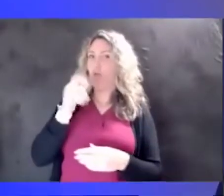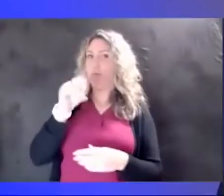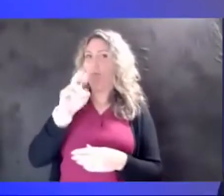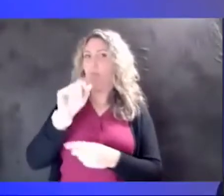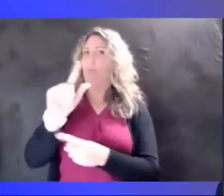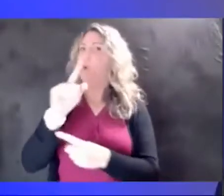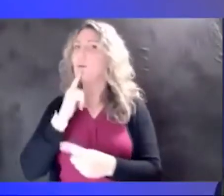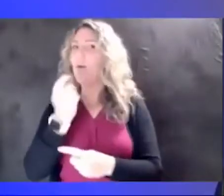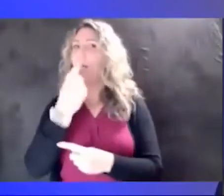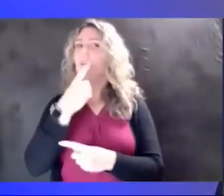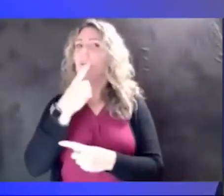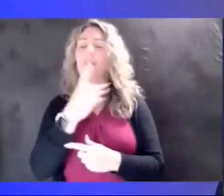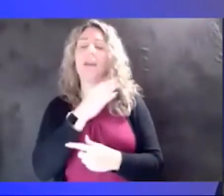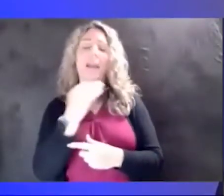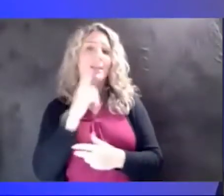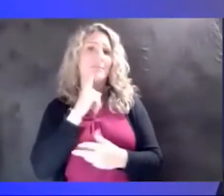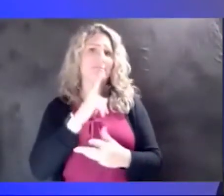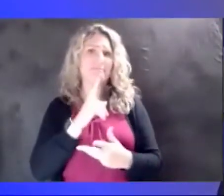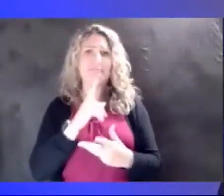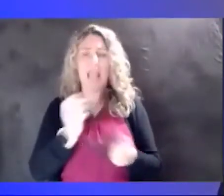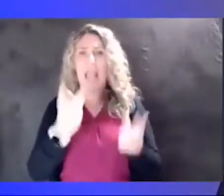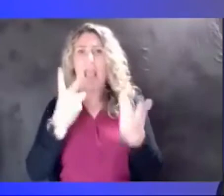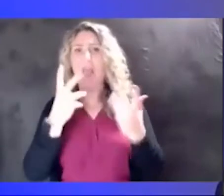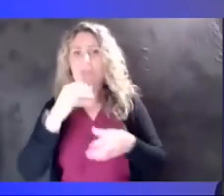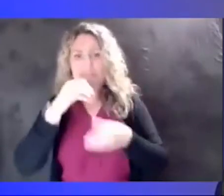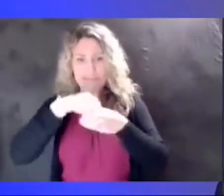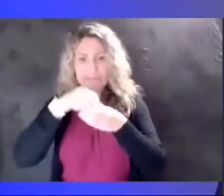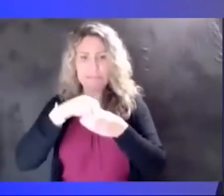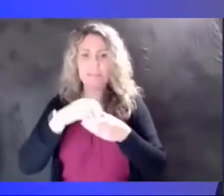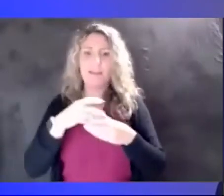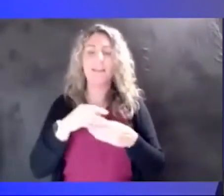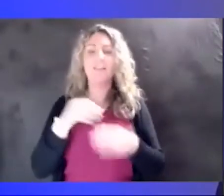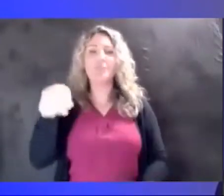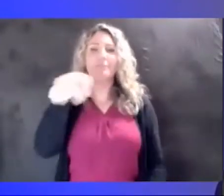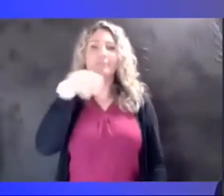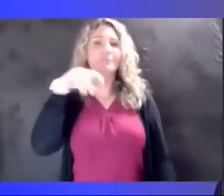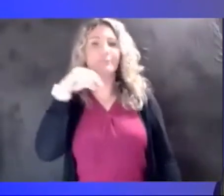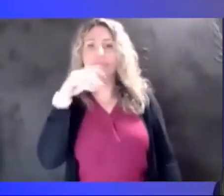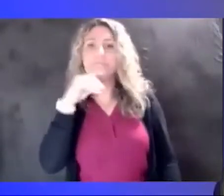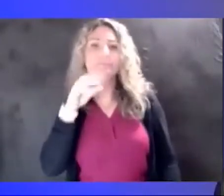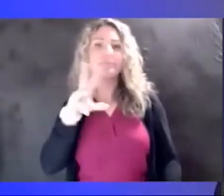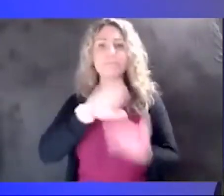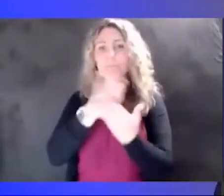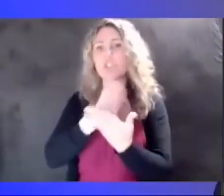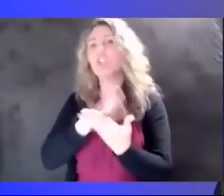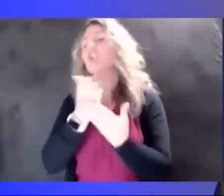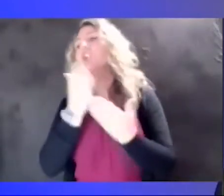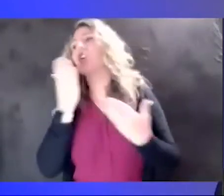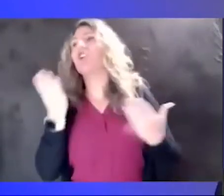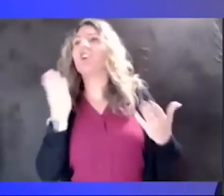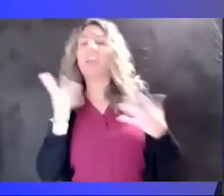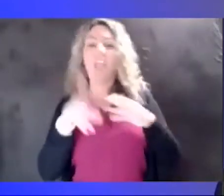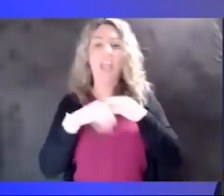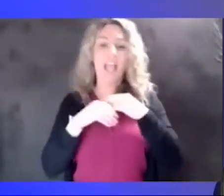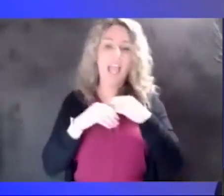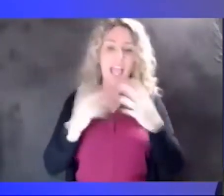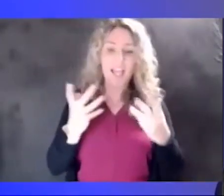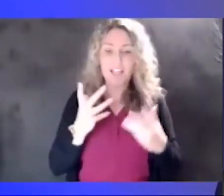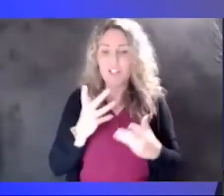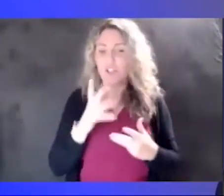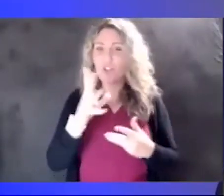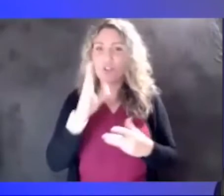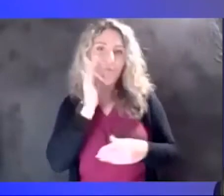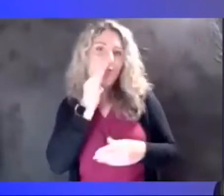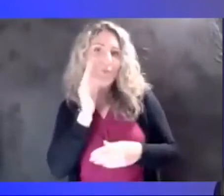so concentrated, exactly. Sure. So I mean, if you're using that to cook and add to your fruits and your